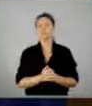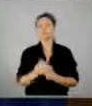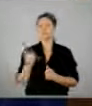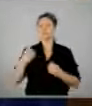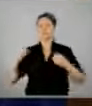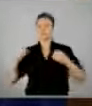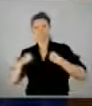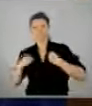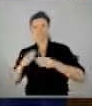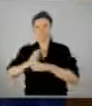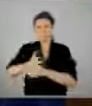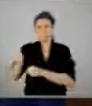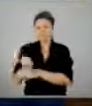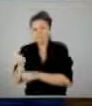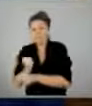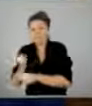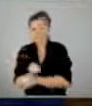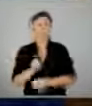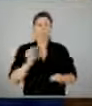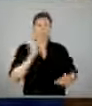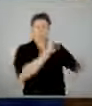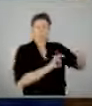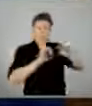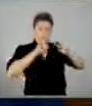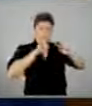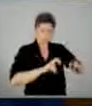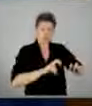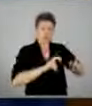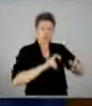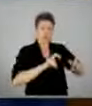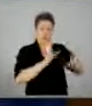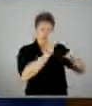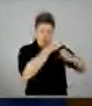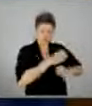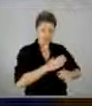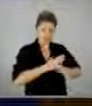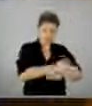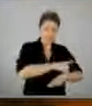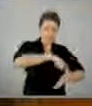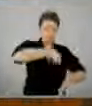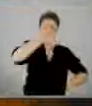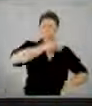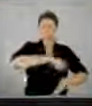involved have worked literally around the clock for a long, long period. Thank you.